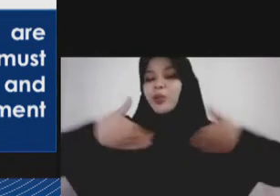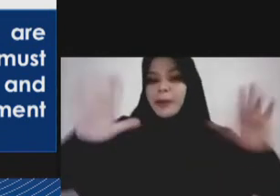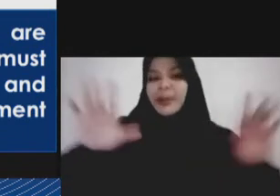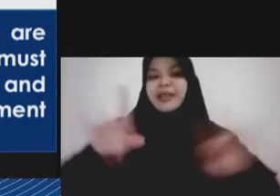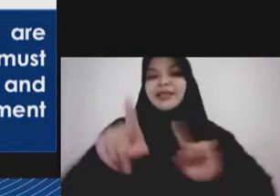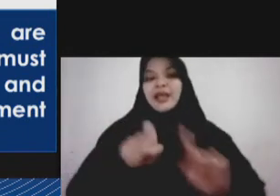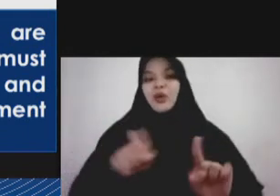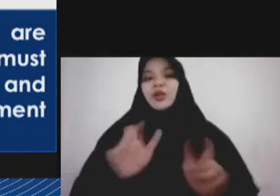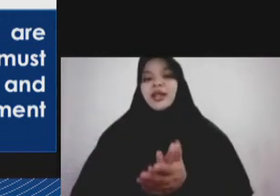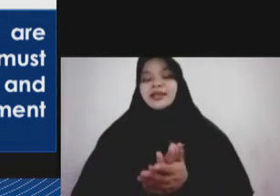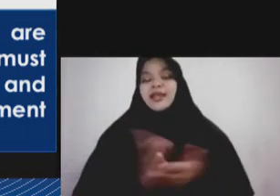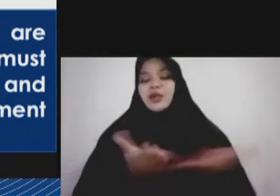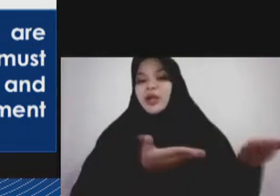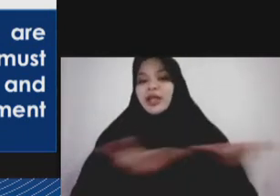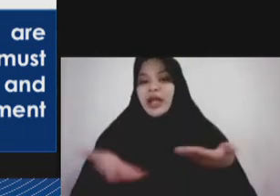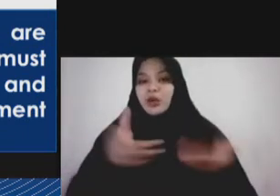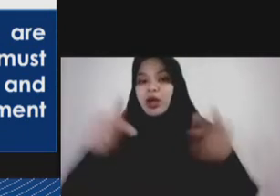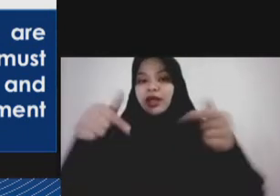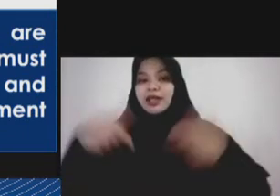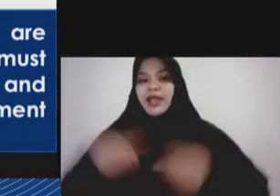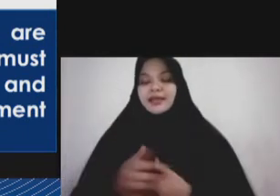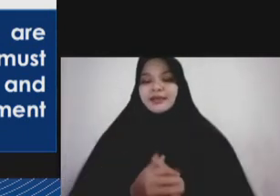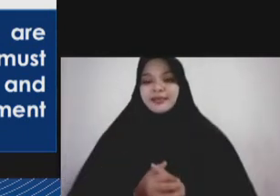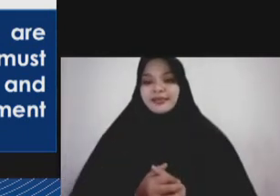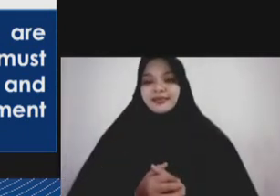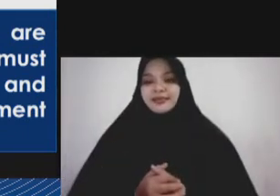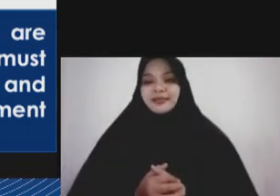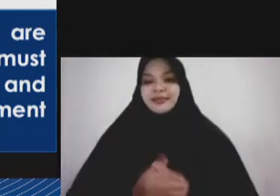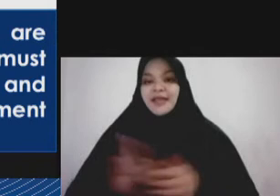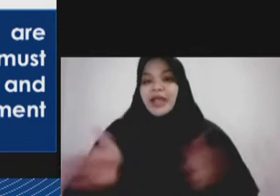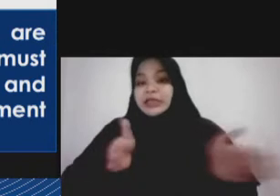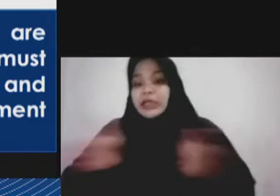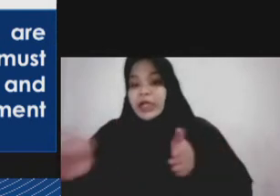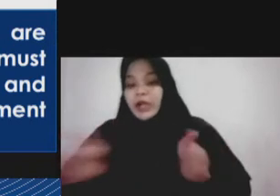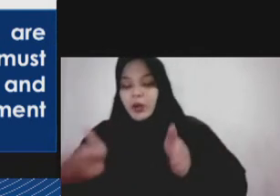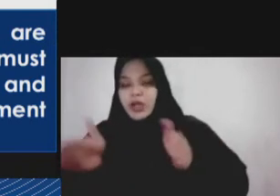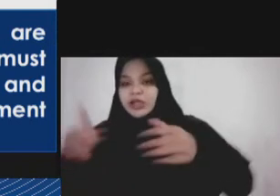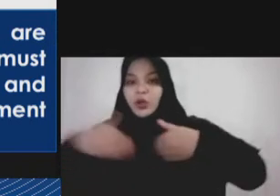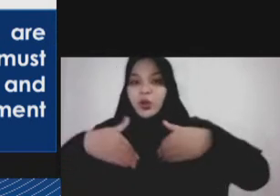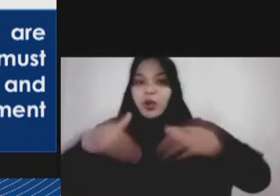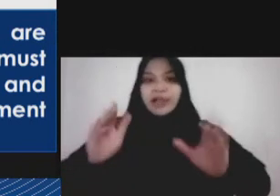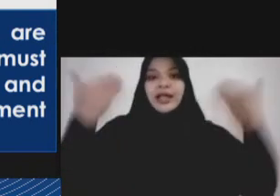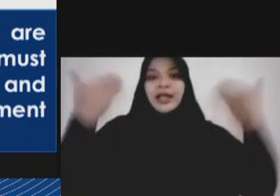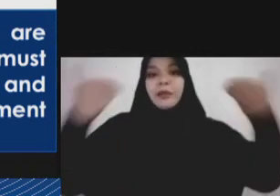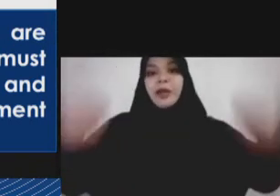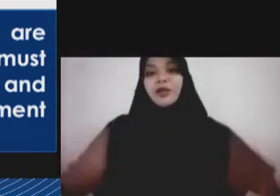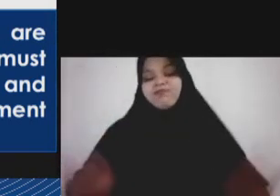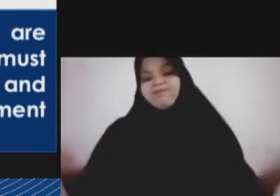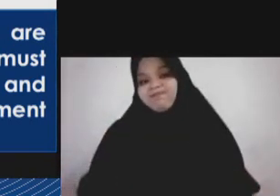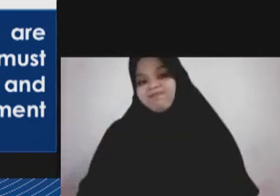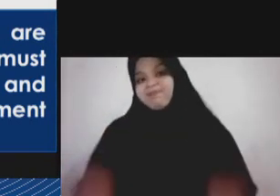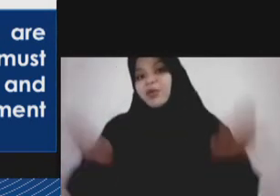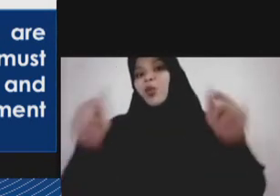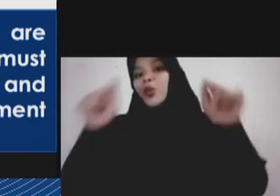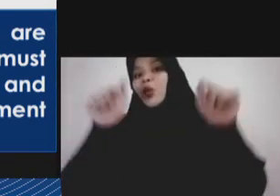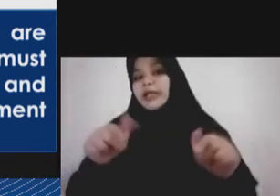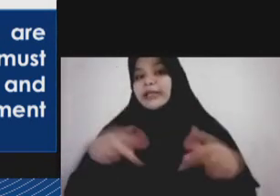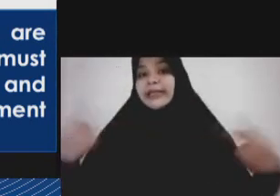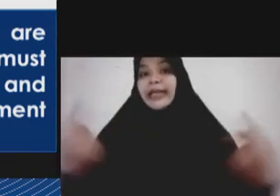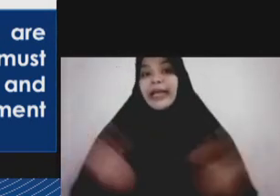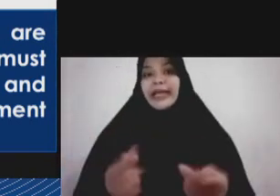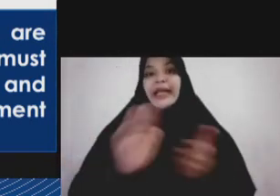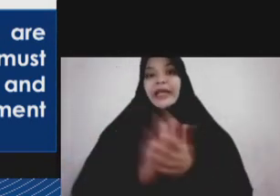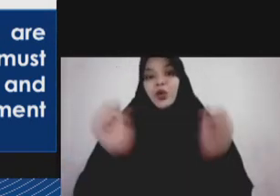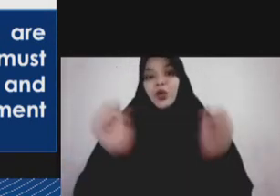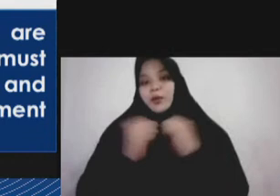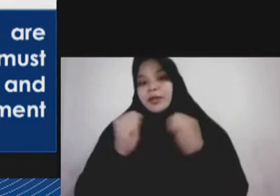threats of violence, torture, or treatment that degrading humanity. This is in line with the commitment of the state